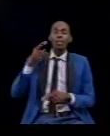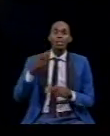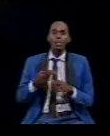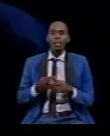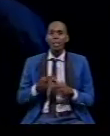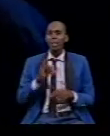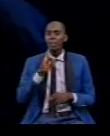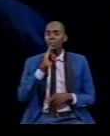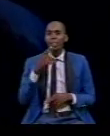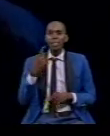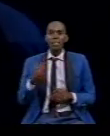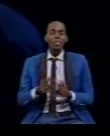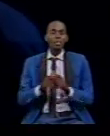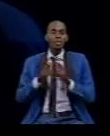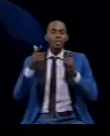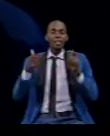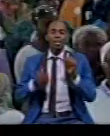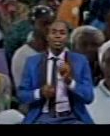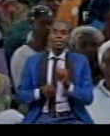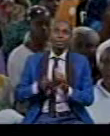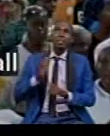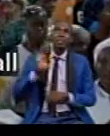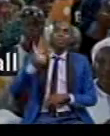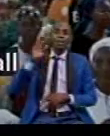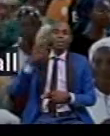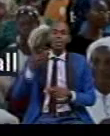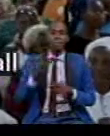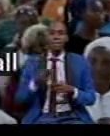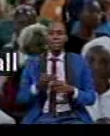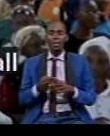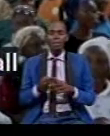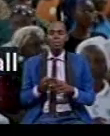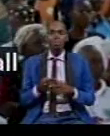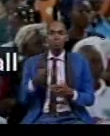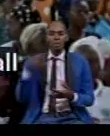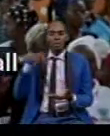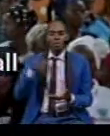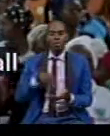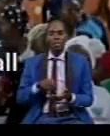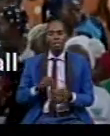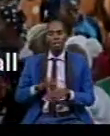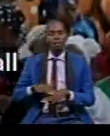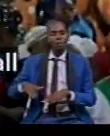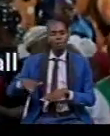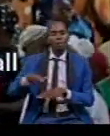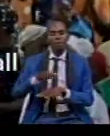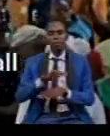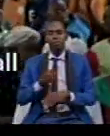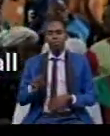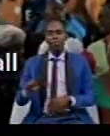everyone there. Thank you, Lord. Thank you, Lord. Say it